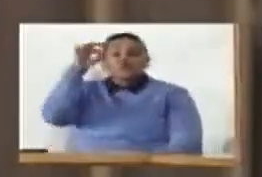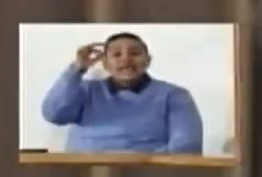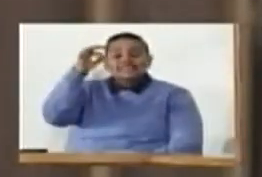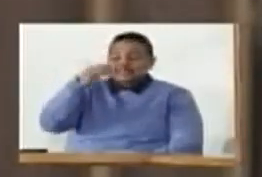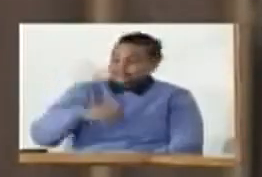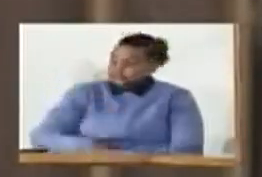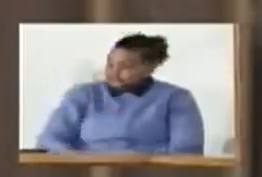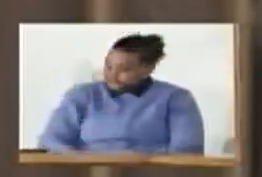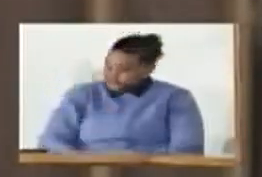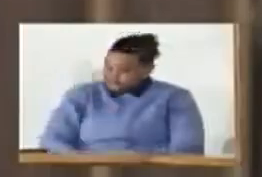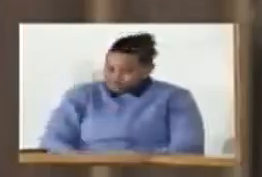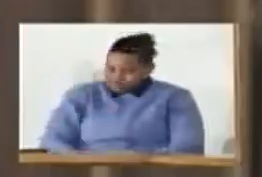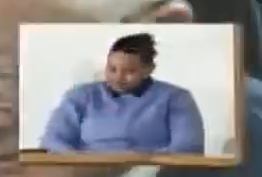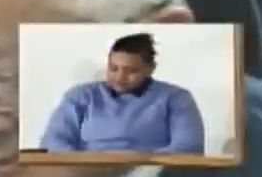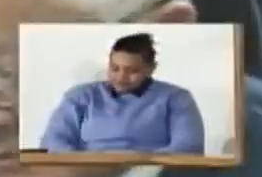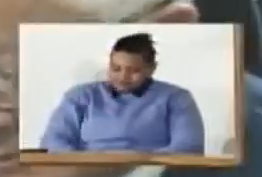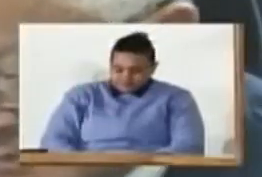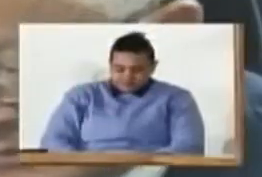2019.